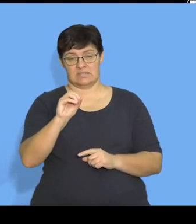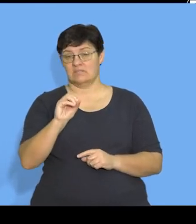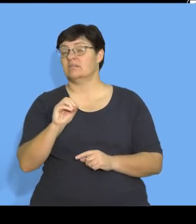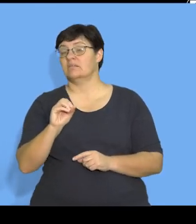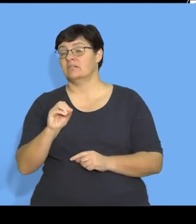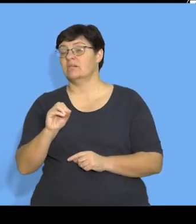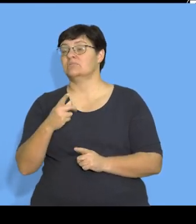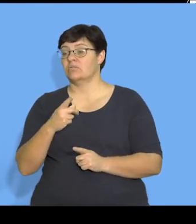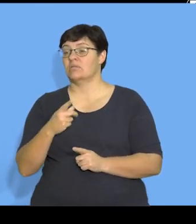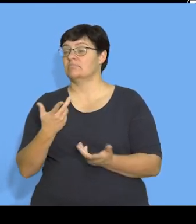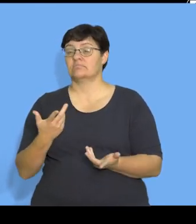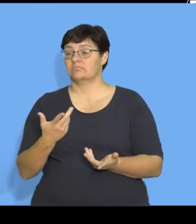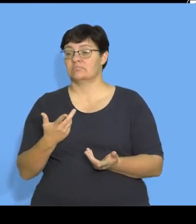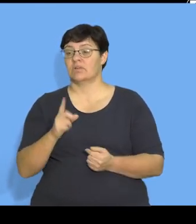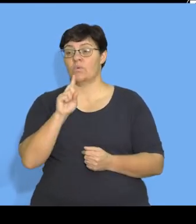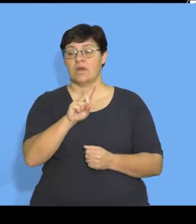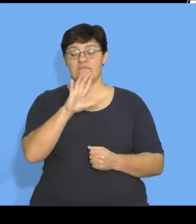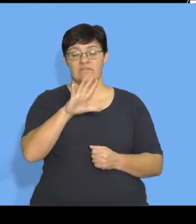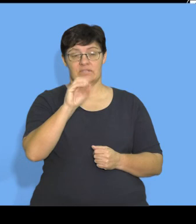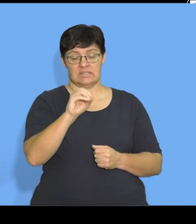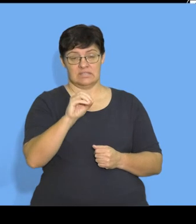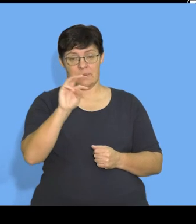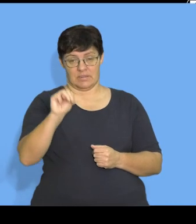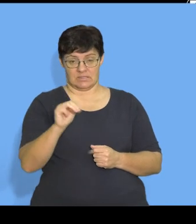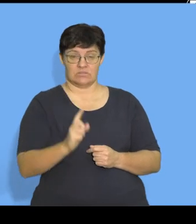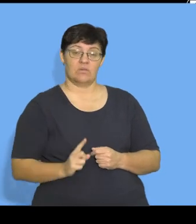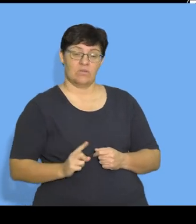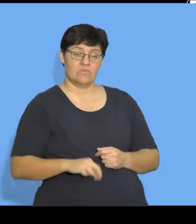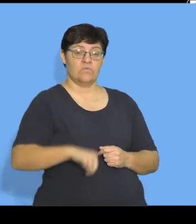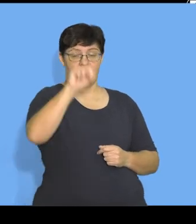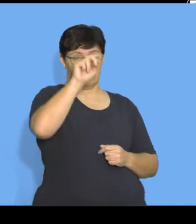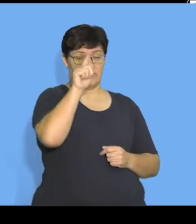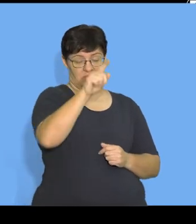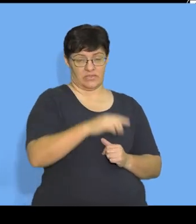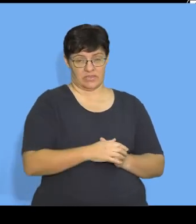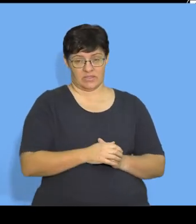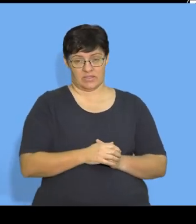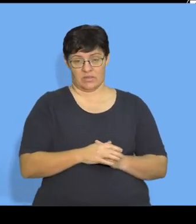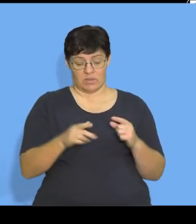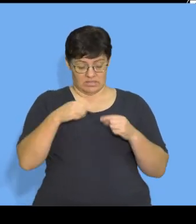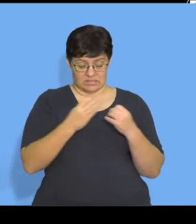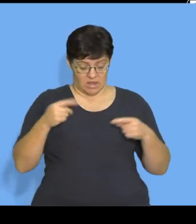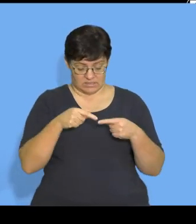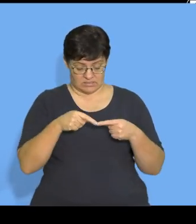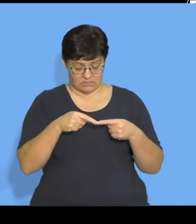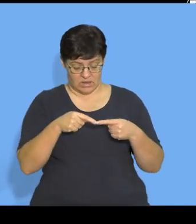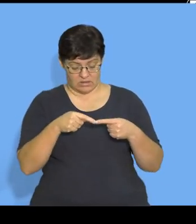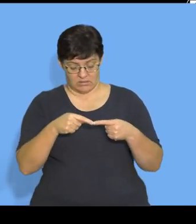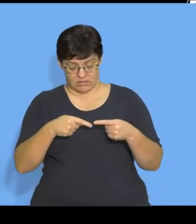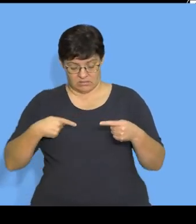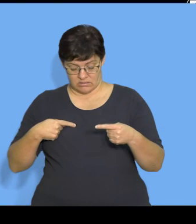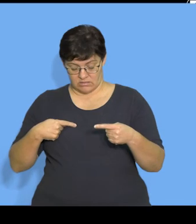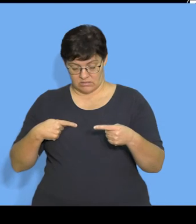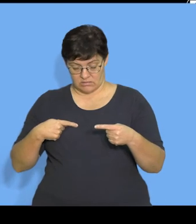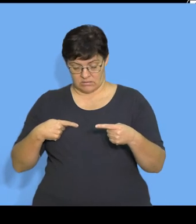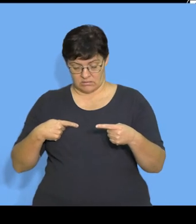ended up 150 meters north of where she started. And I'm not